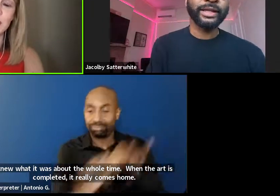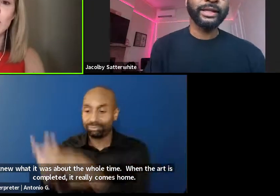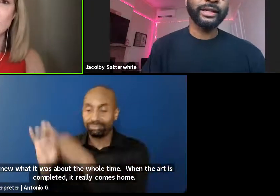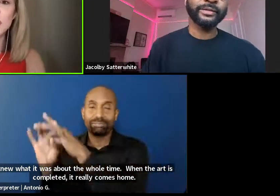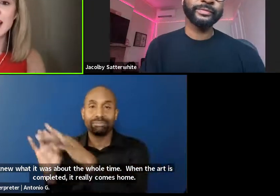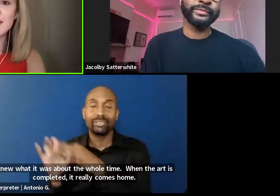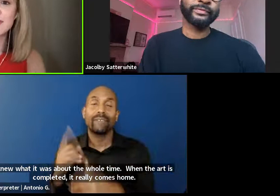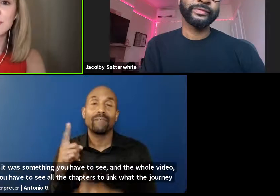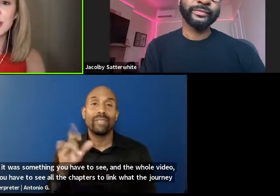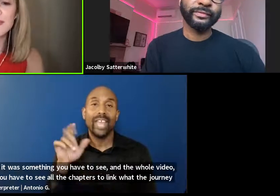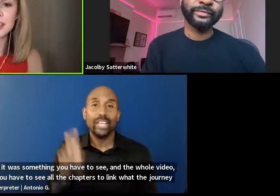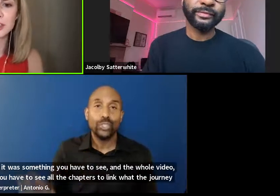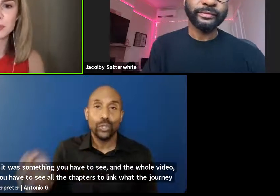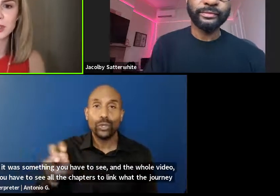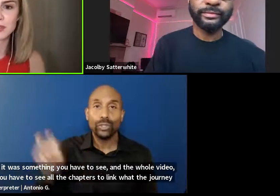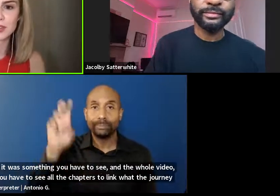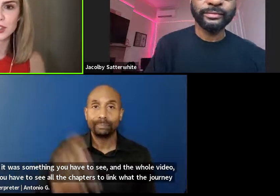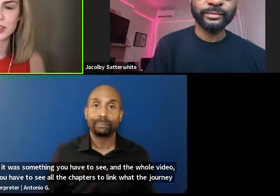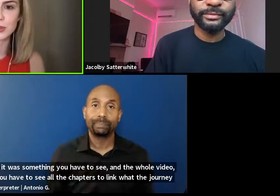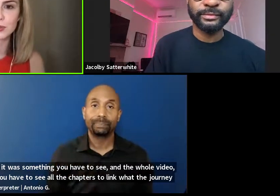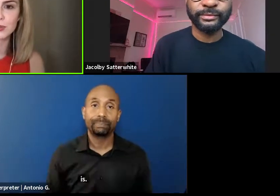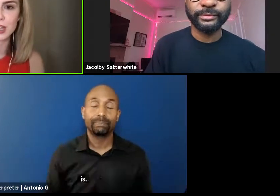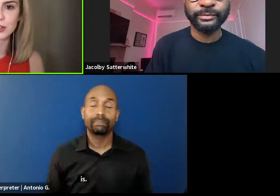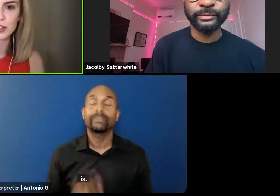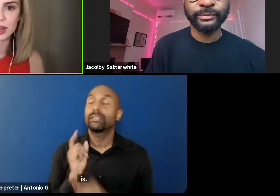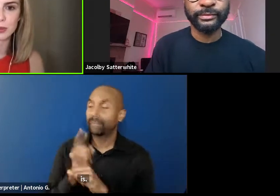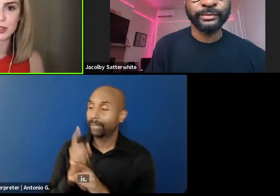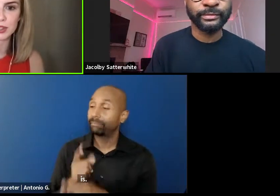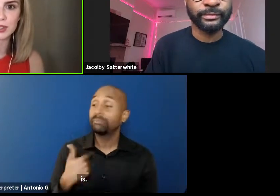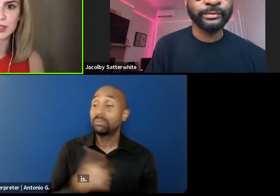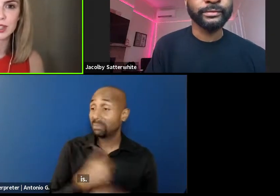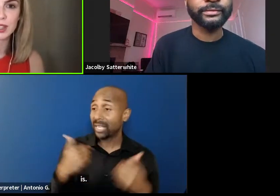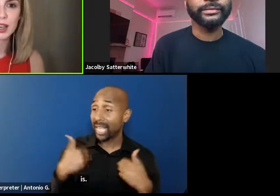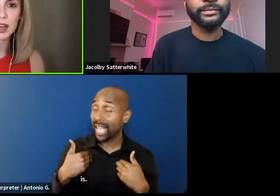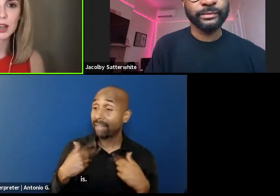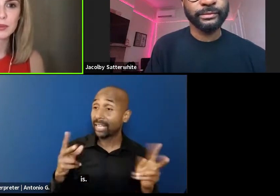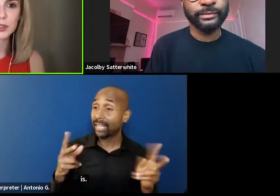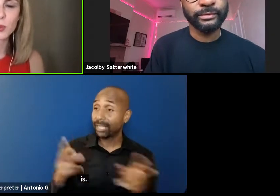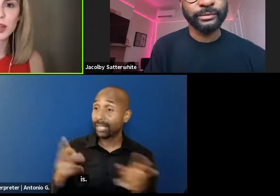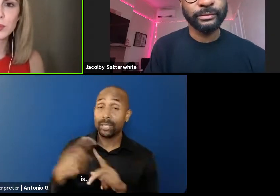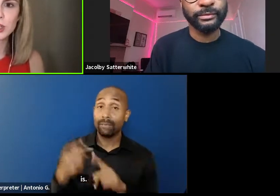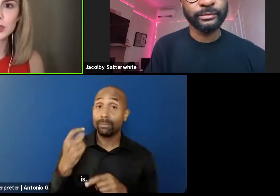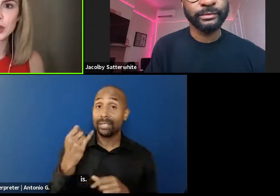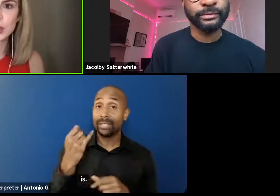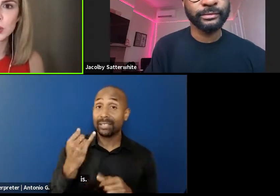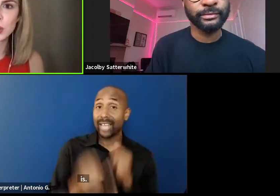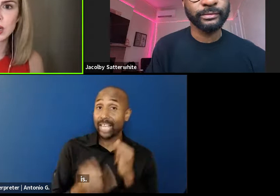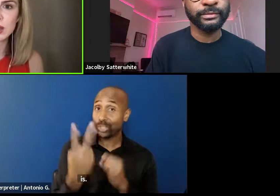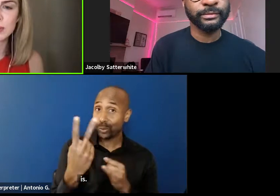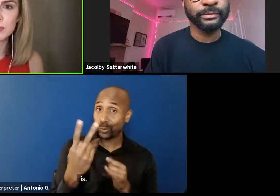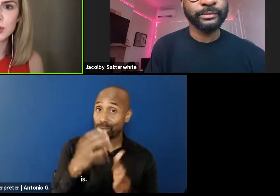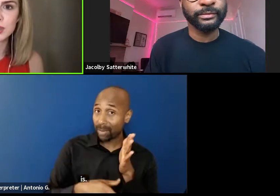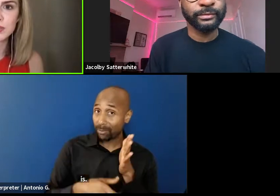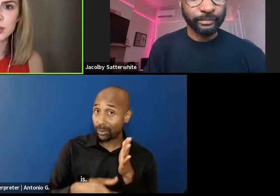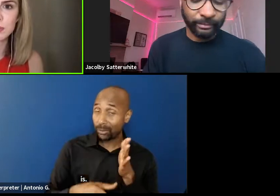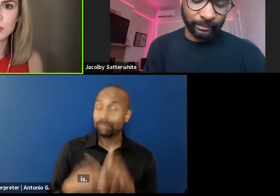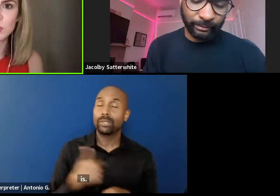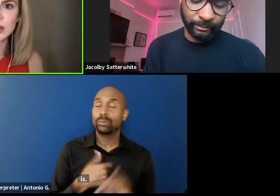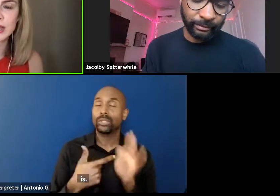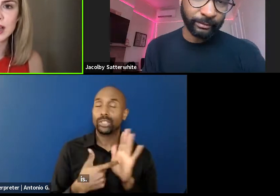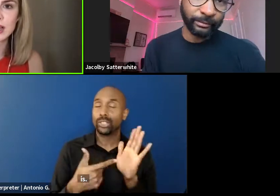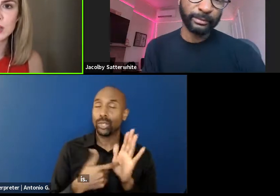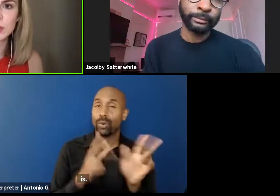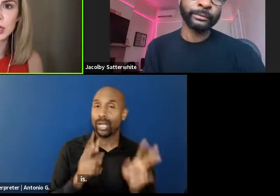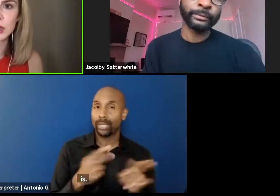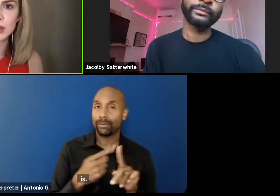absolutely. Well, we have excerpts of the two final chapters. So why don't we show a clip first from We